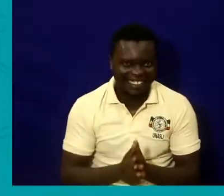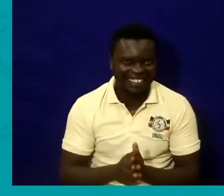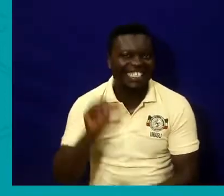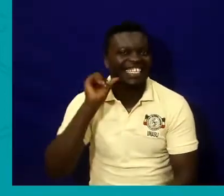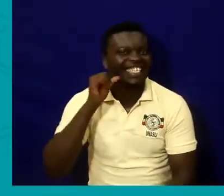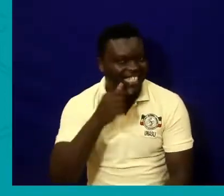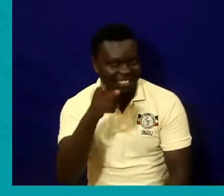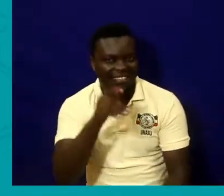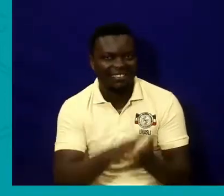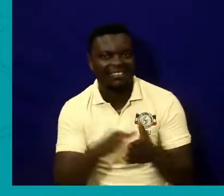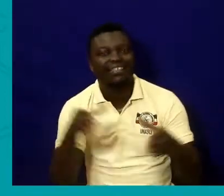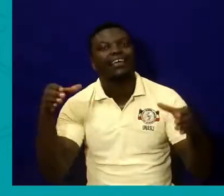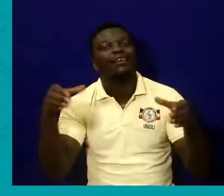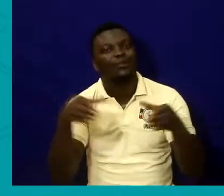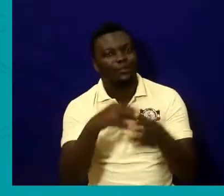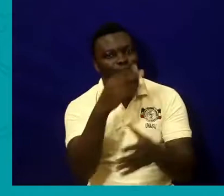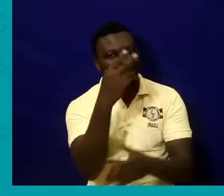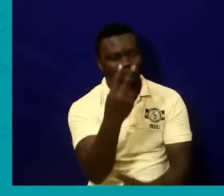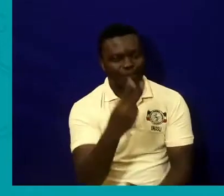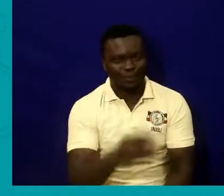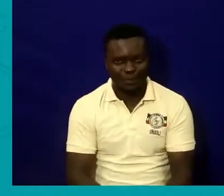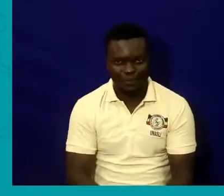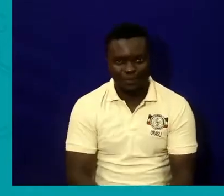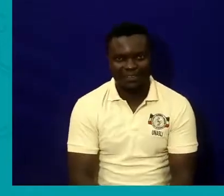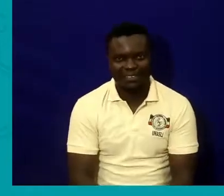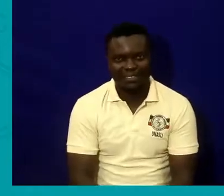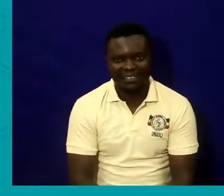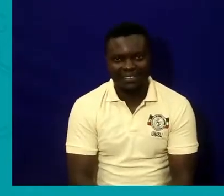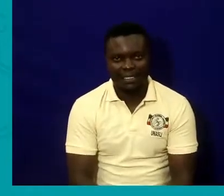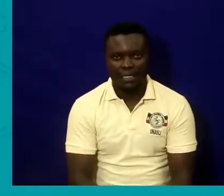Very nice. Group 2.